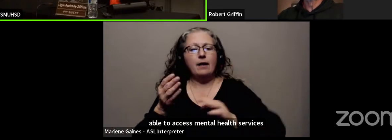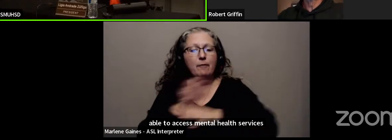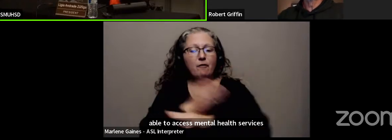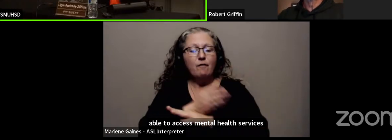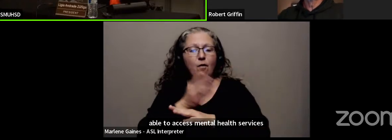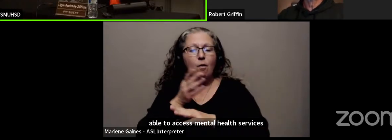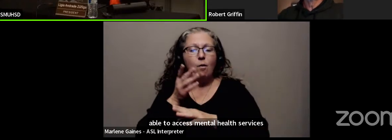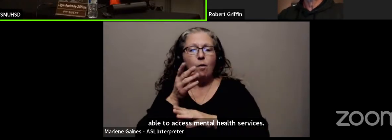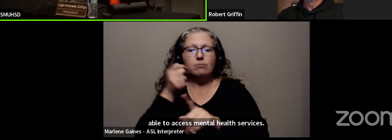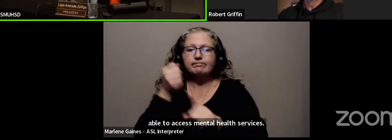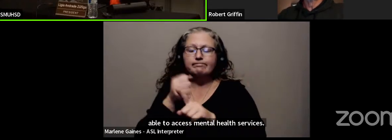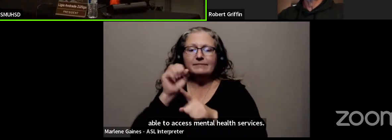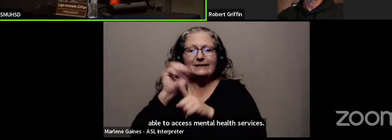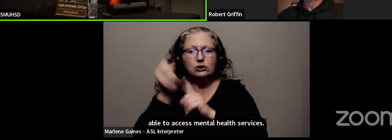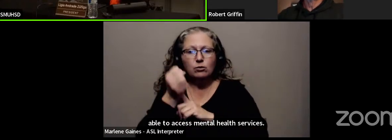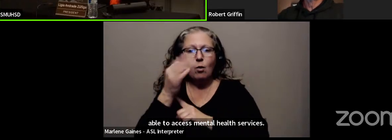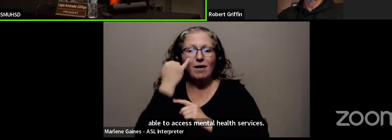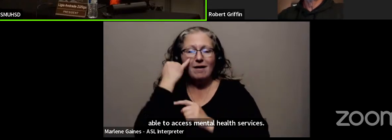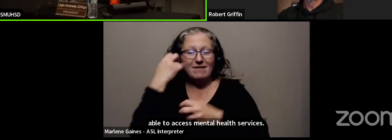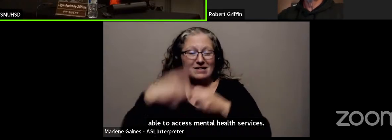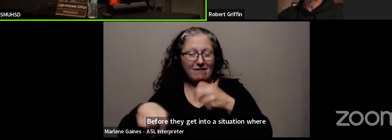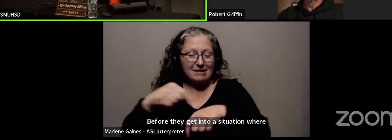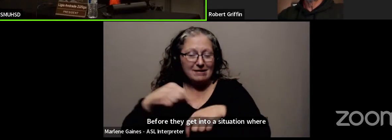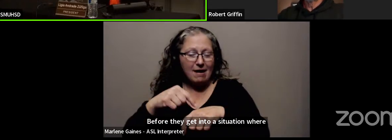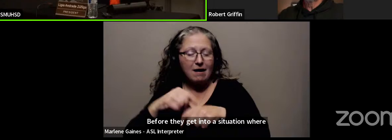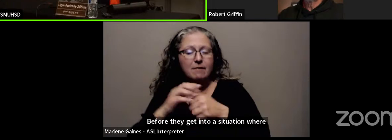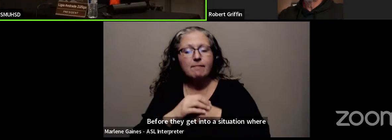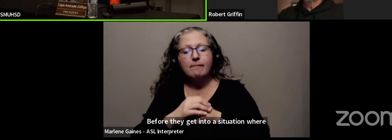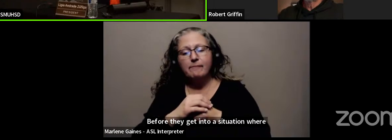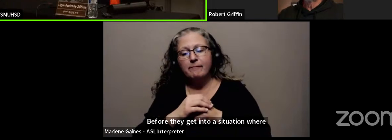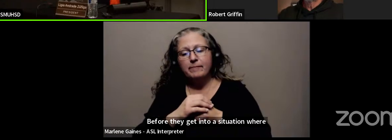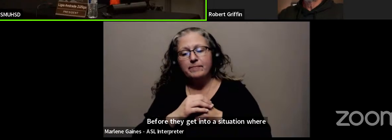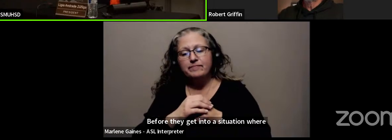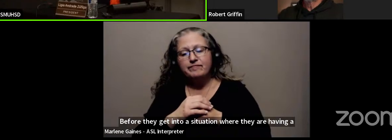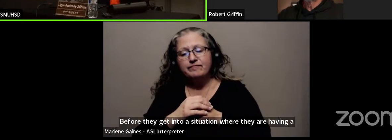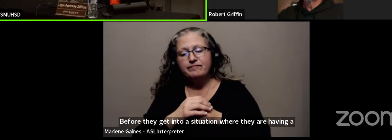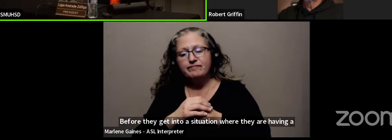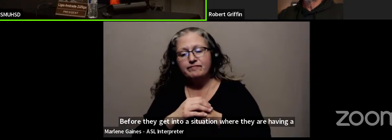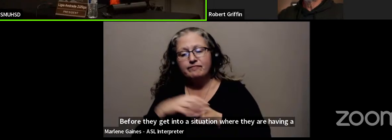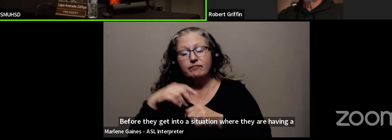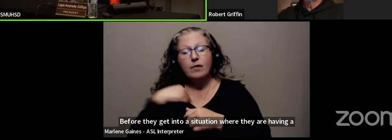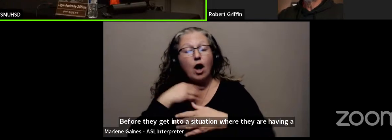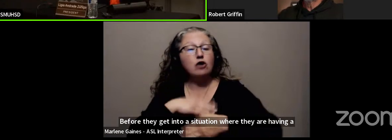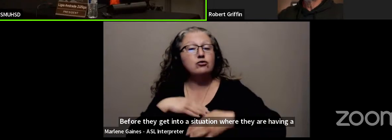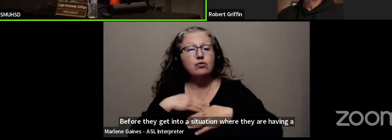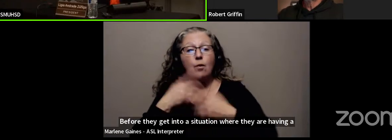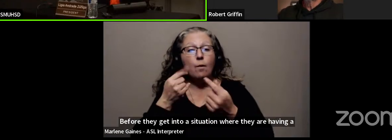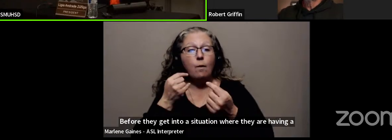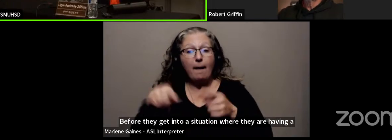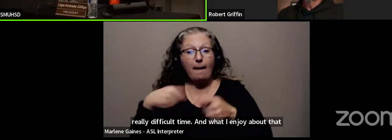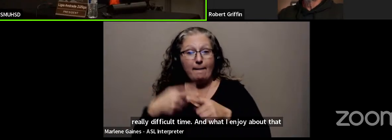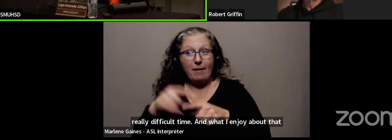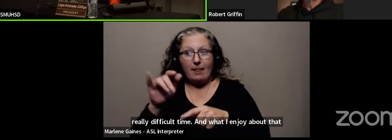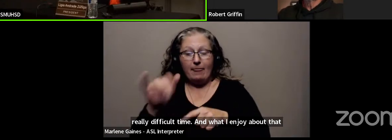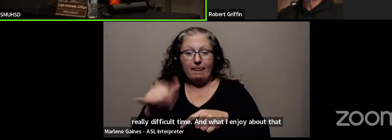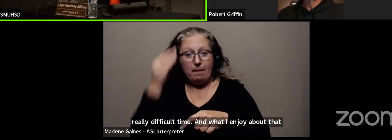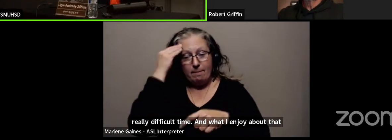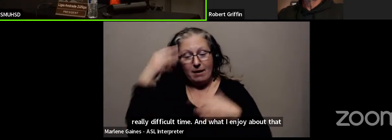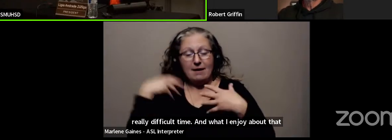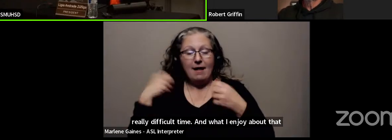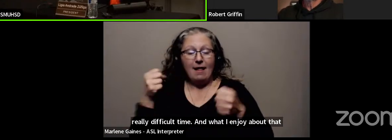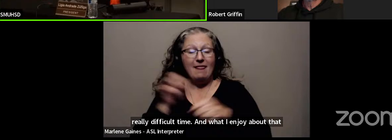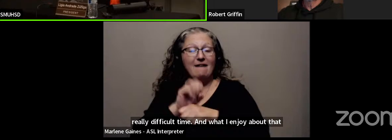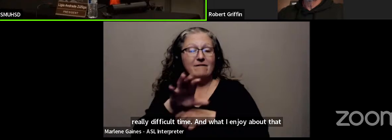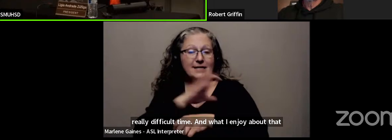they are having a really difficult time. And what I enjoy about that group, about the Mental Health